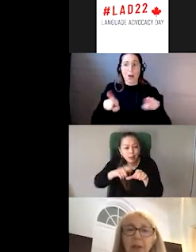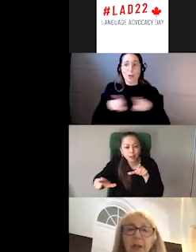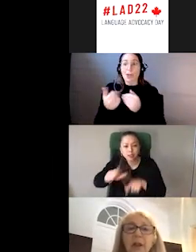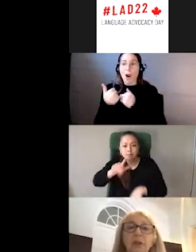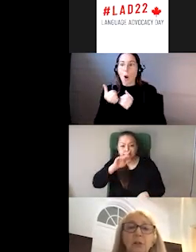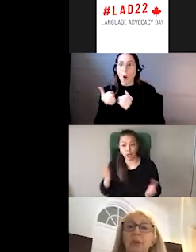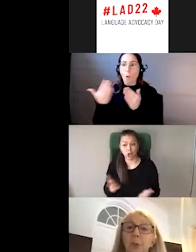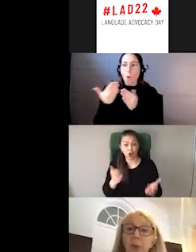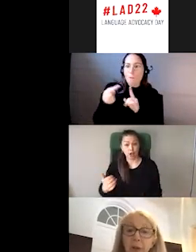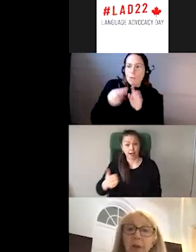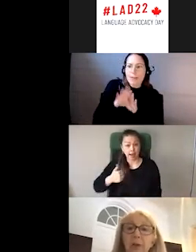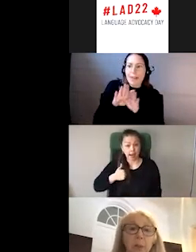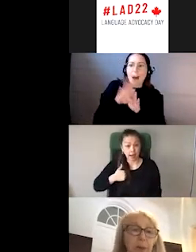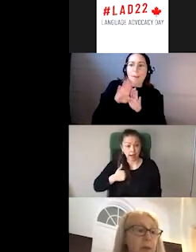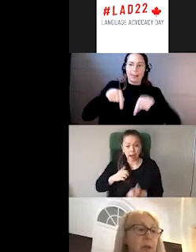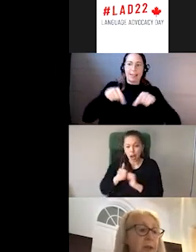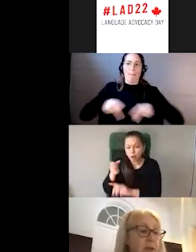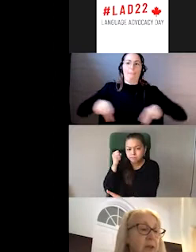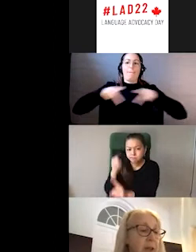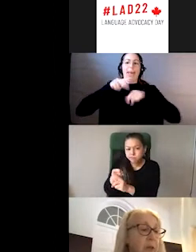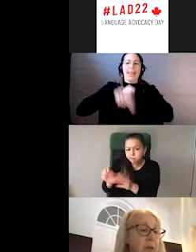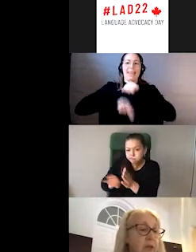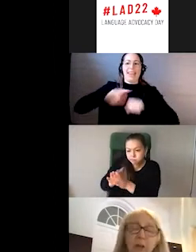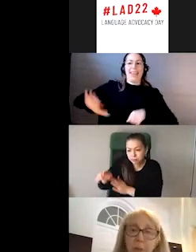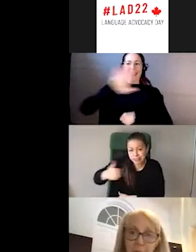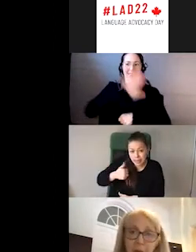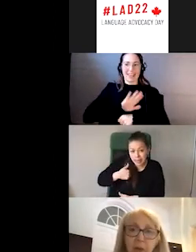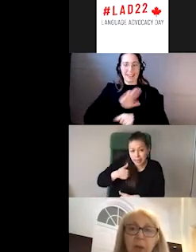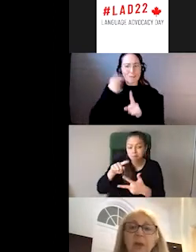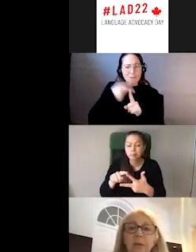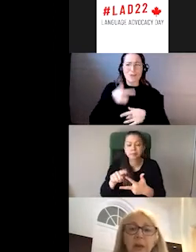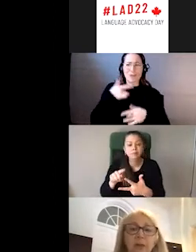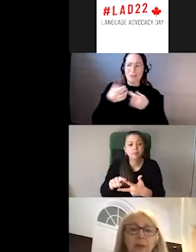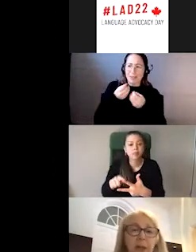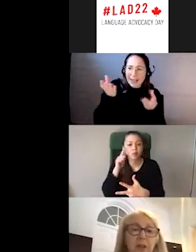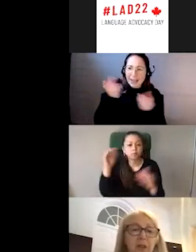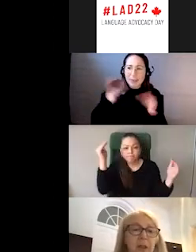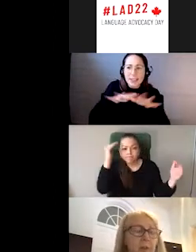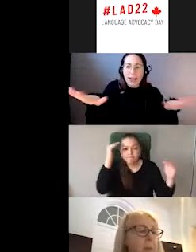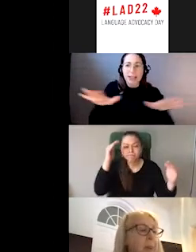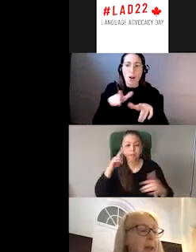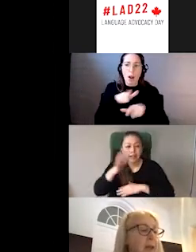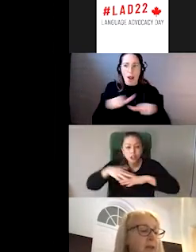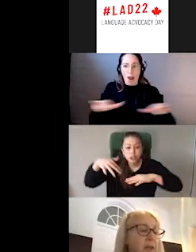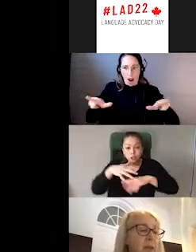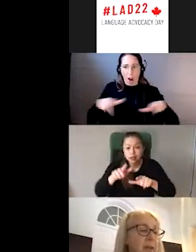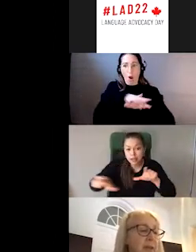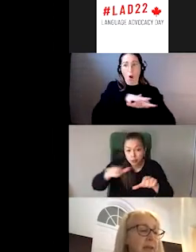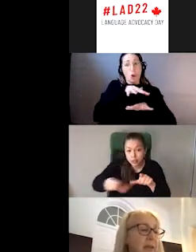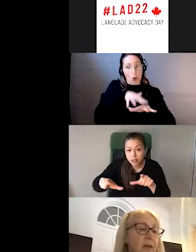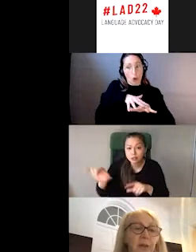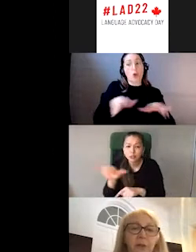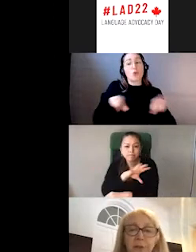nation, to raise awareness about Indigenous languages and participate in reconciliation, and to